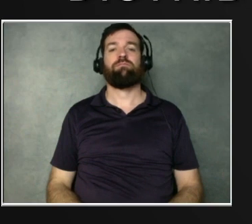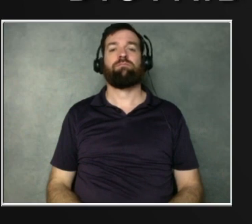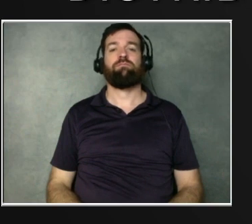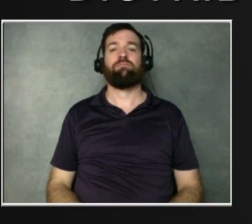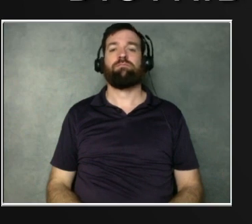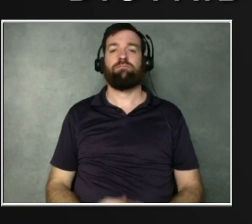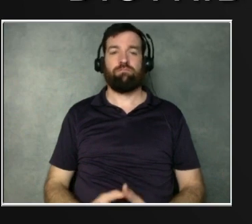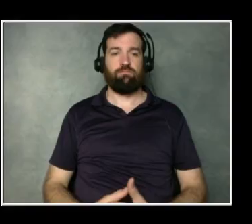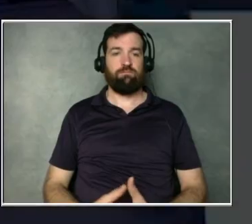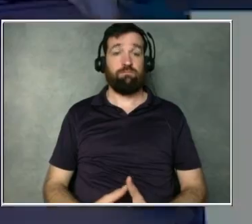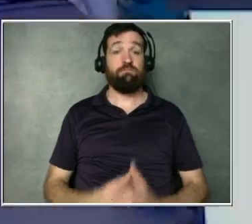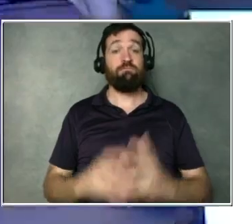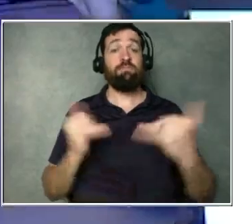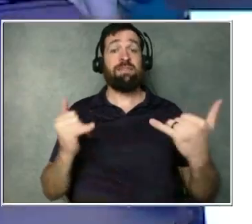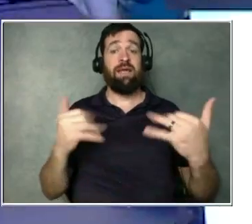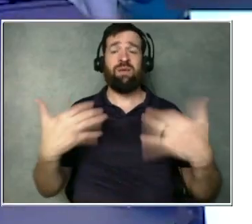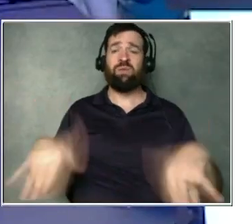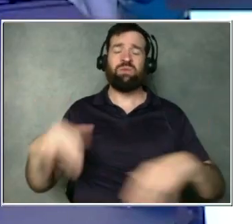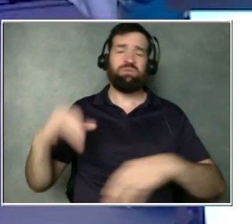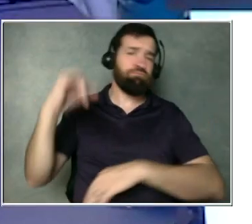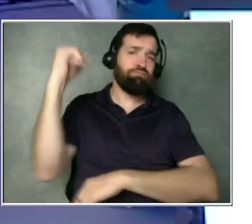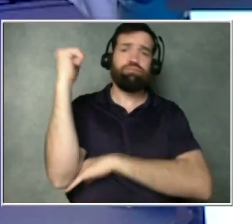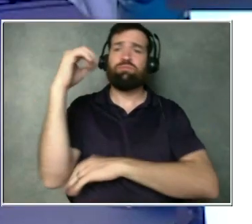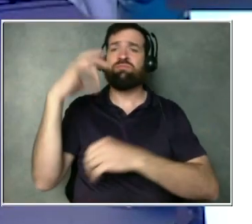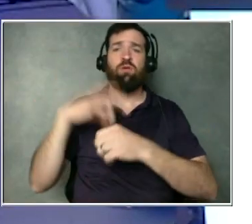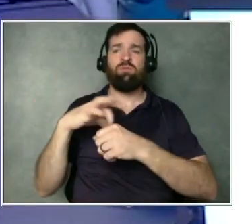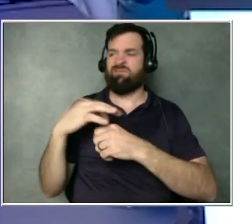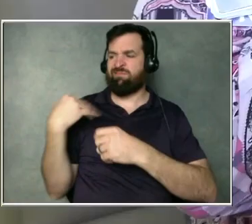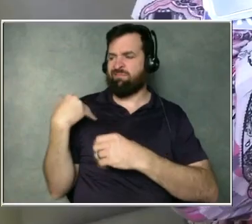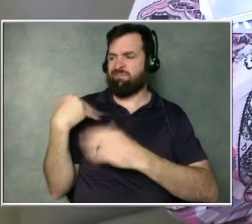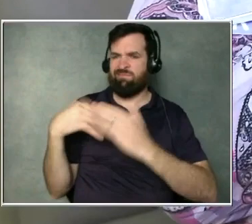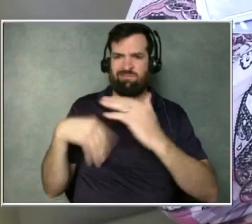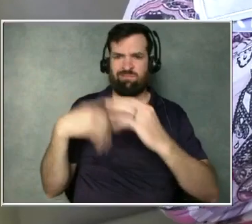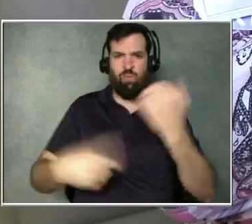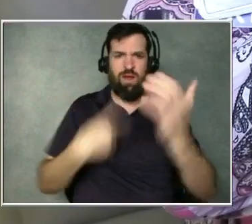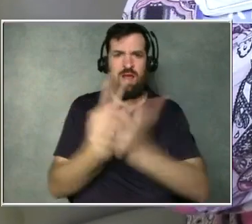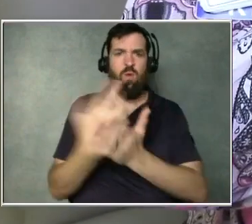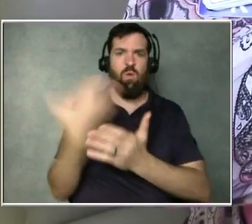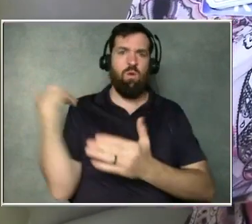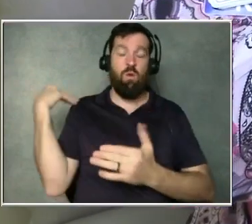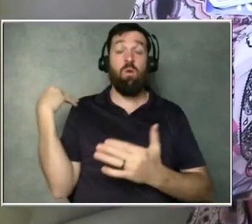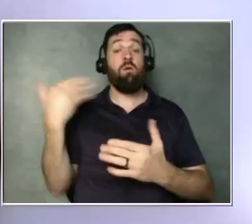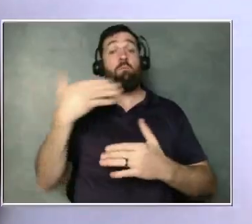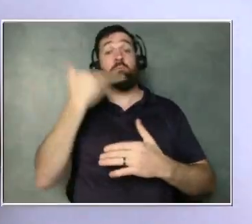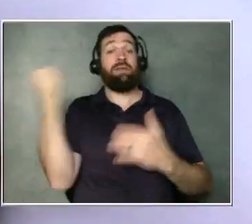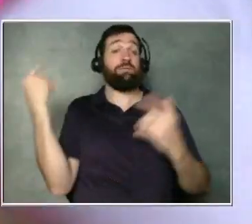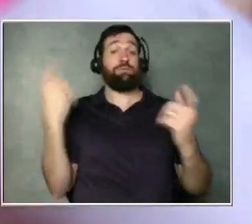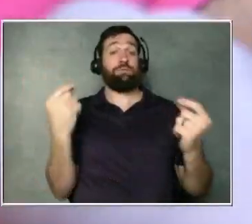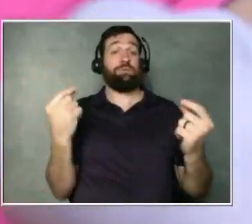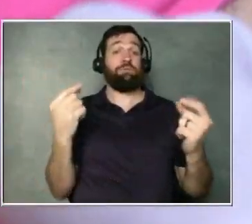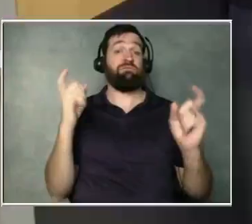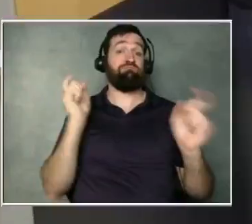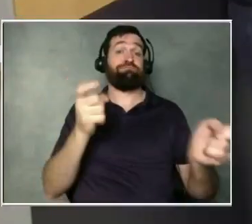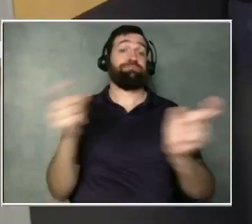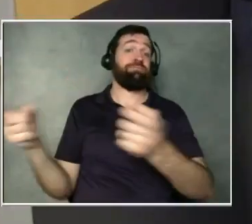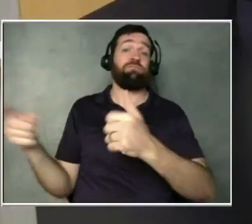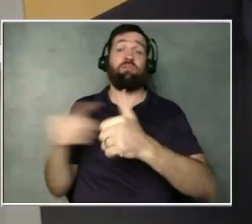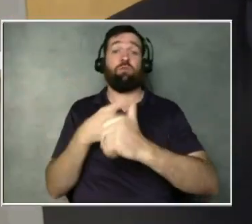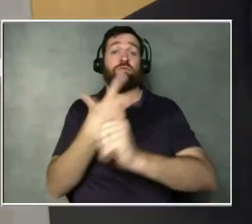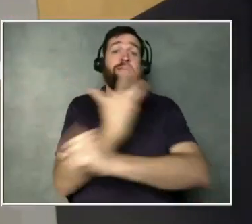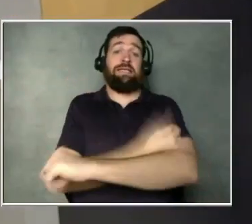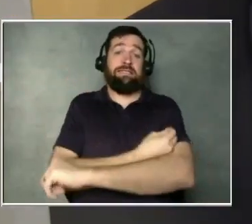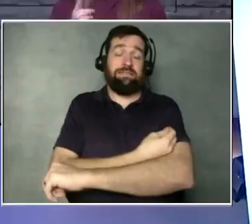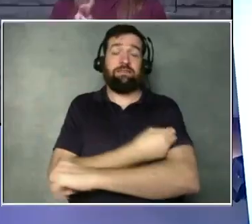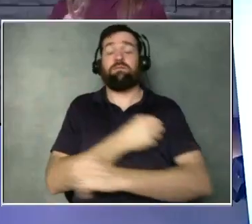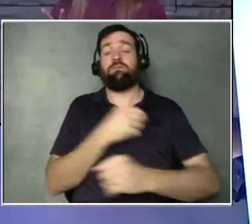Today was a historic vote. Just less than an hour ago, as committee members decided the best way to allocate the first COVID-19 vaccine to